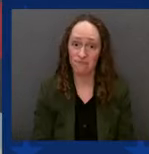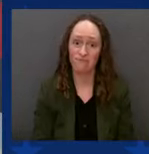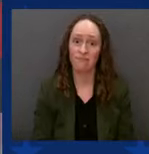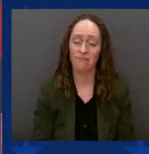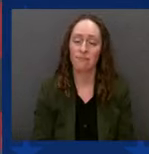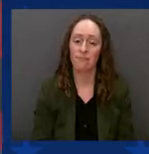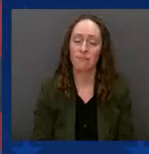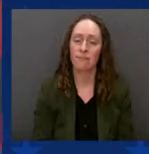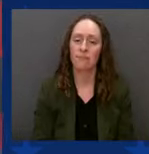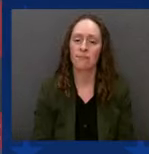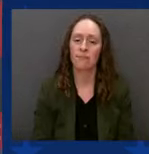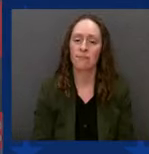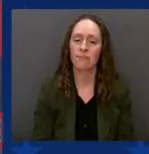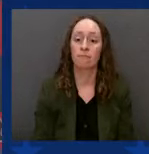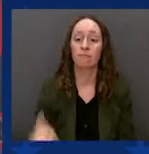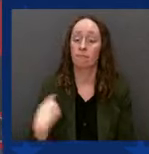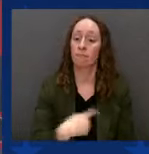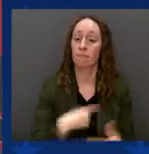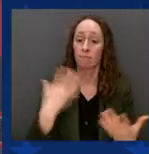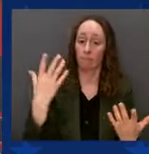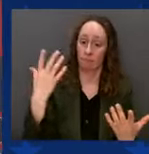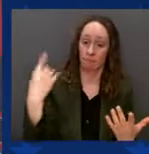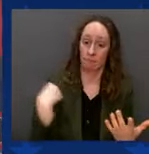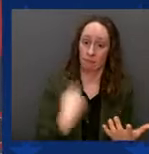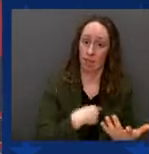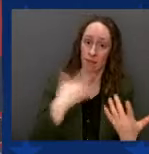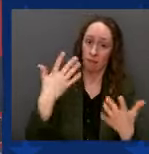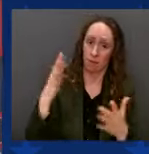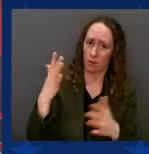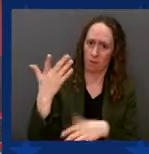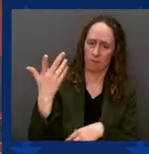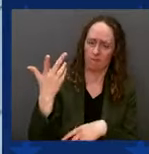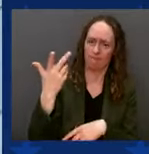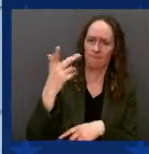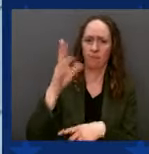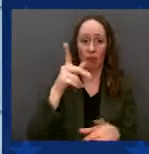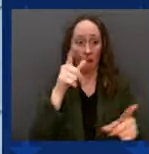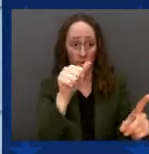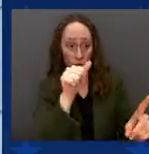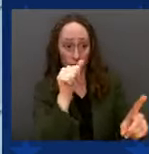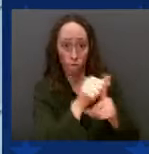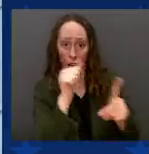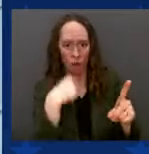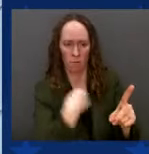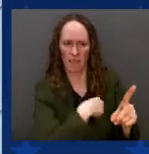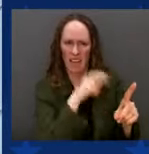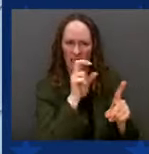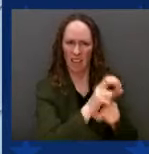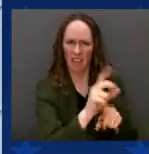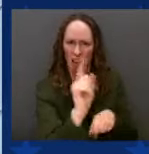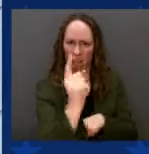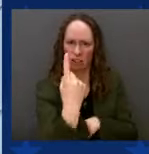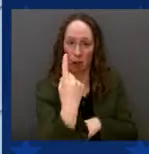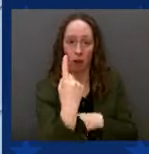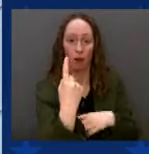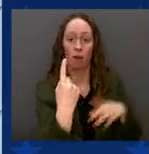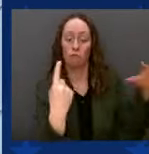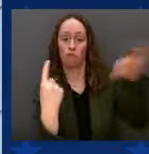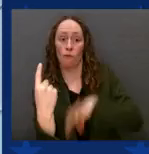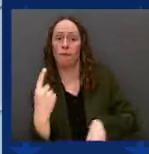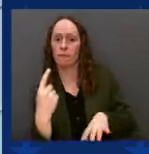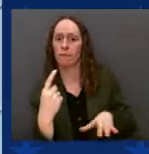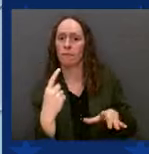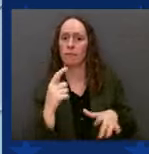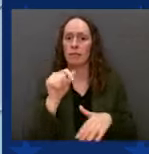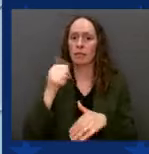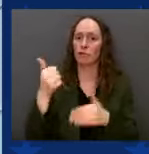10 times as much. And let's get something else straight. My budget cuts wasteful spending by getting rid of special tax breaks